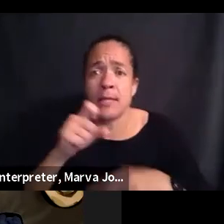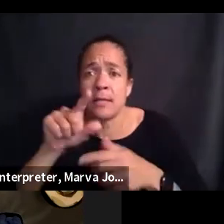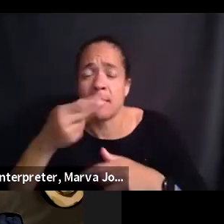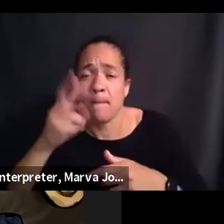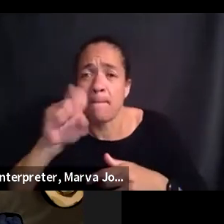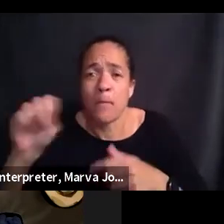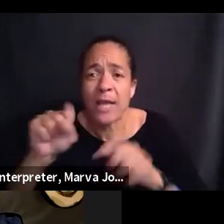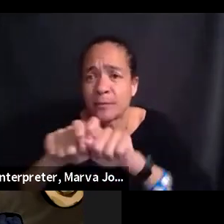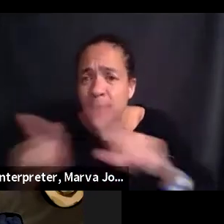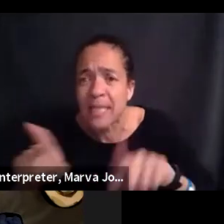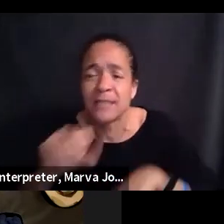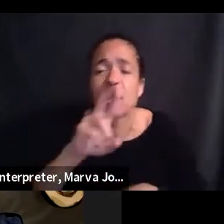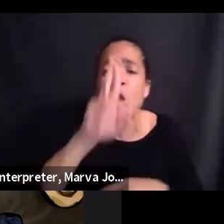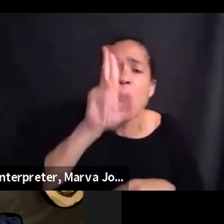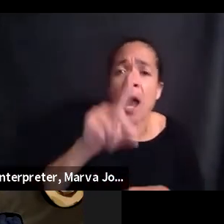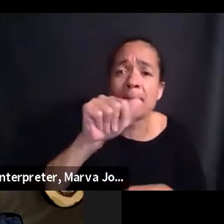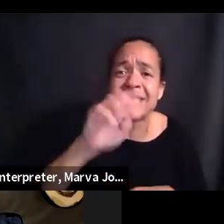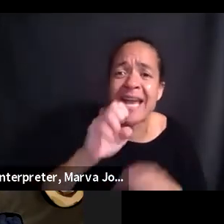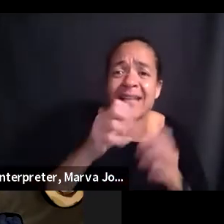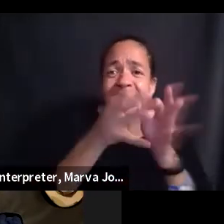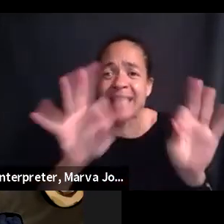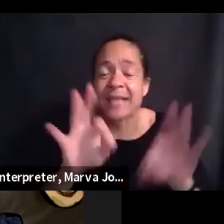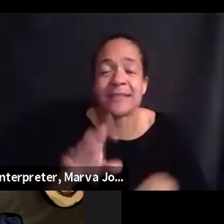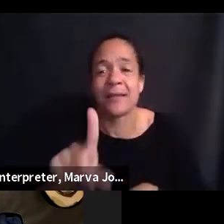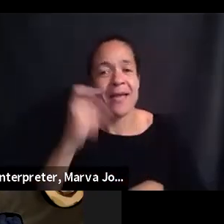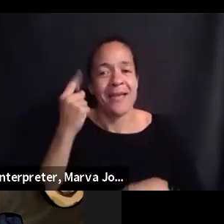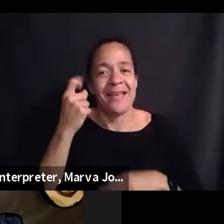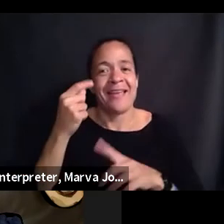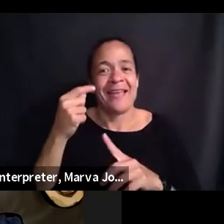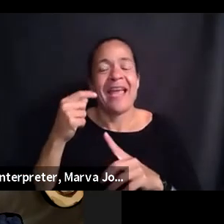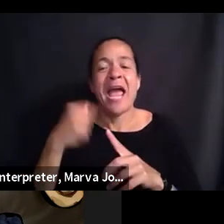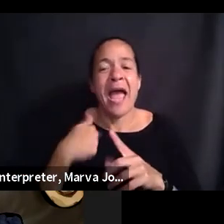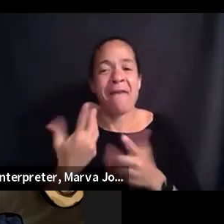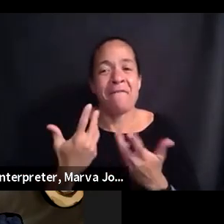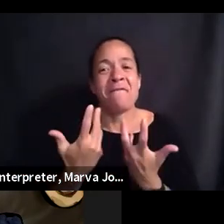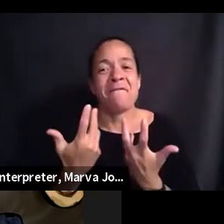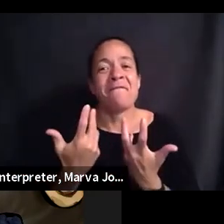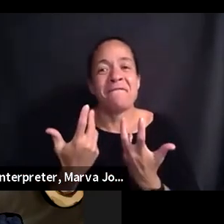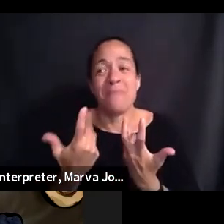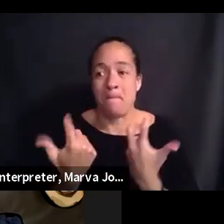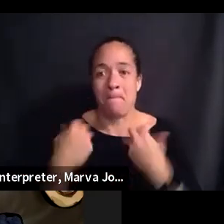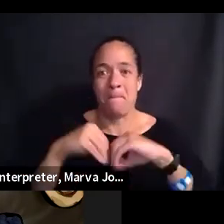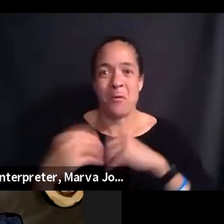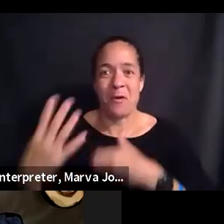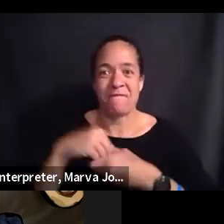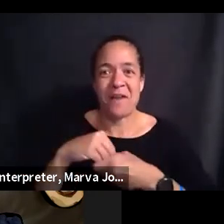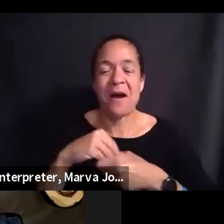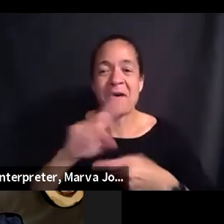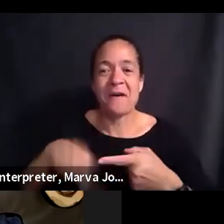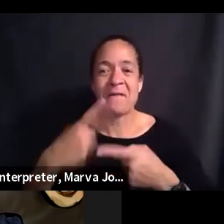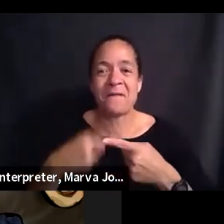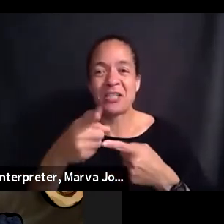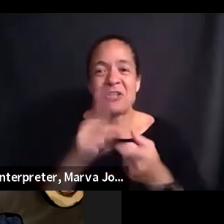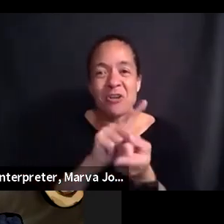on the website or share some photos. But there's a lot more moving pieces when you're trying to make sure you're